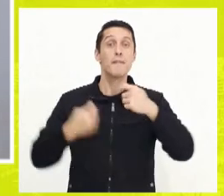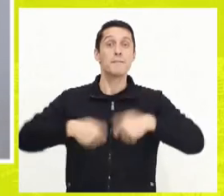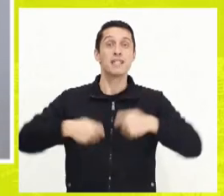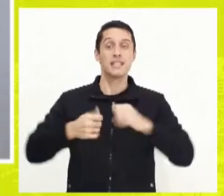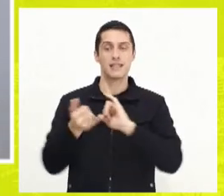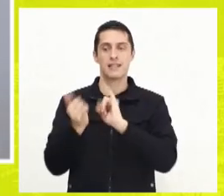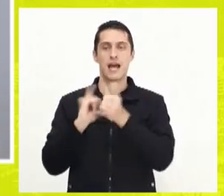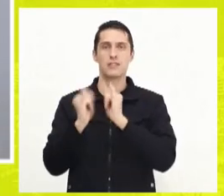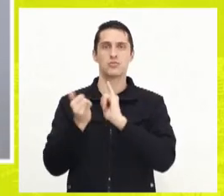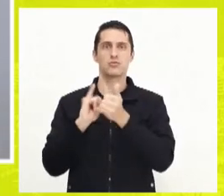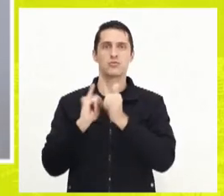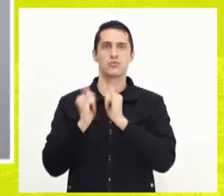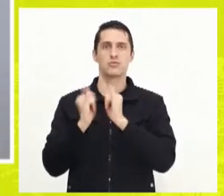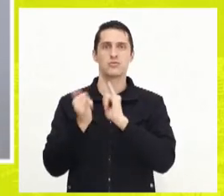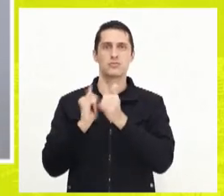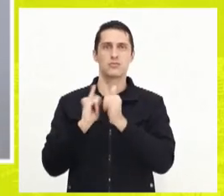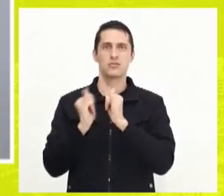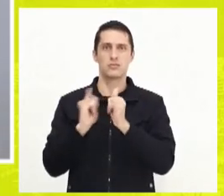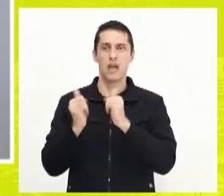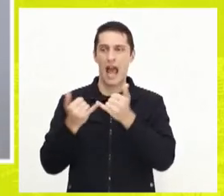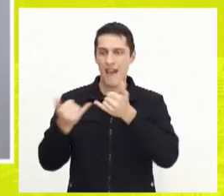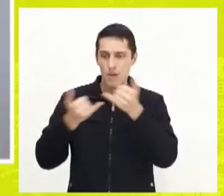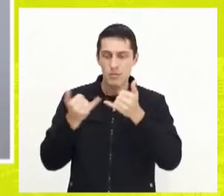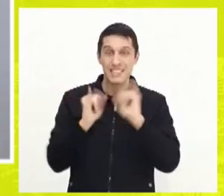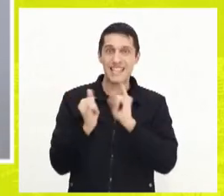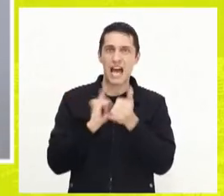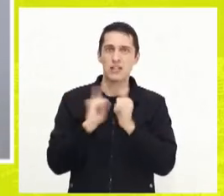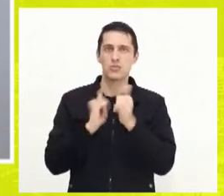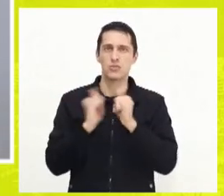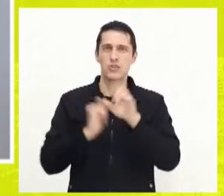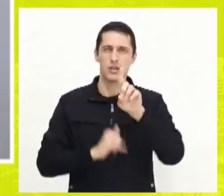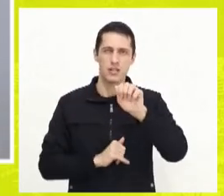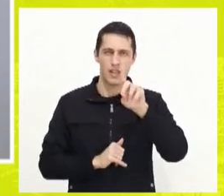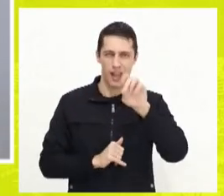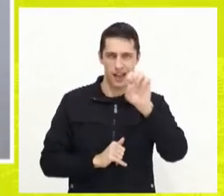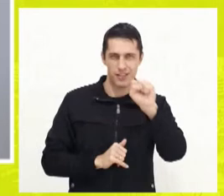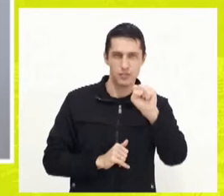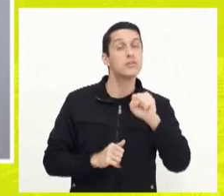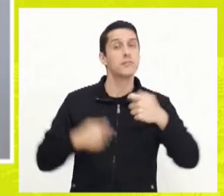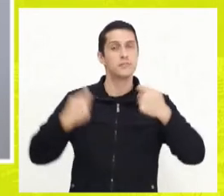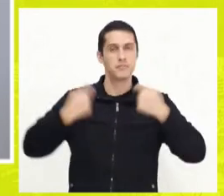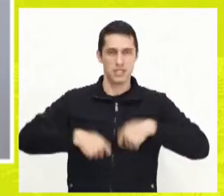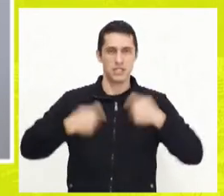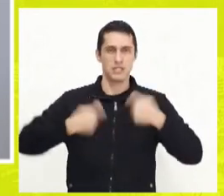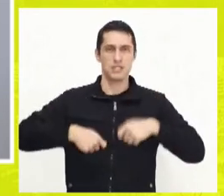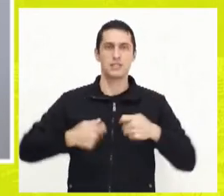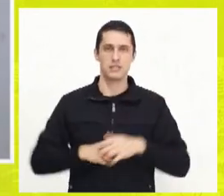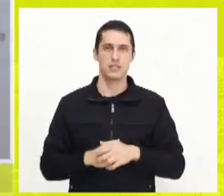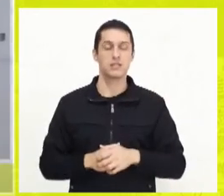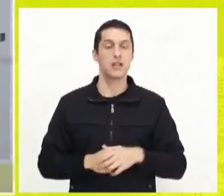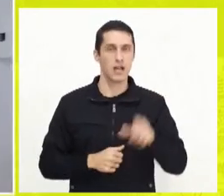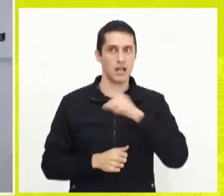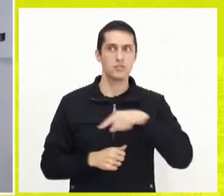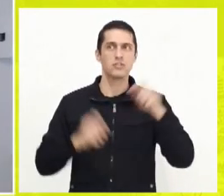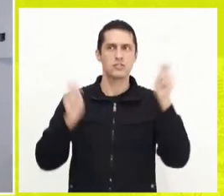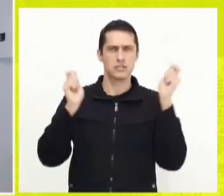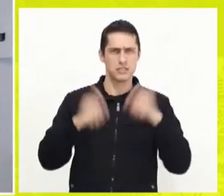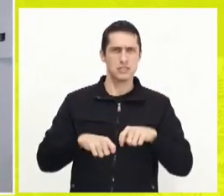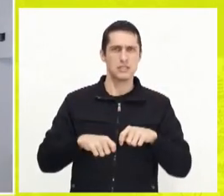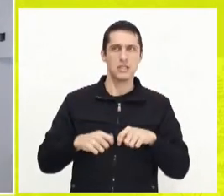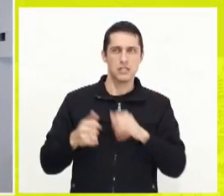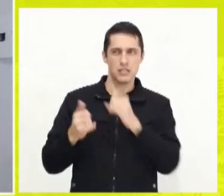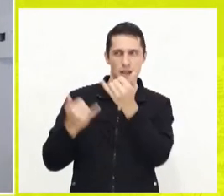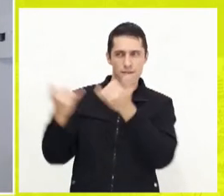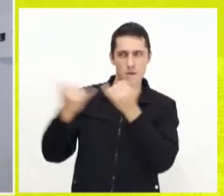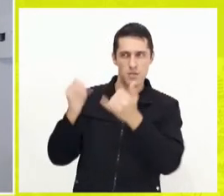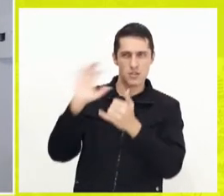data without data it's really hard to face uh anything in a country as big as